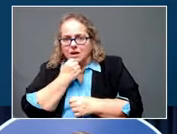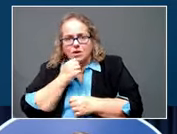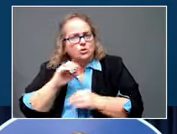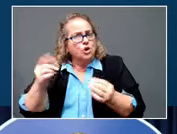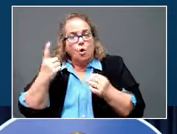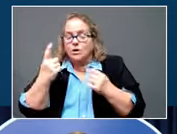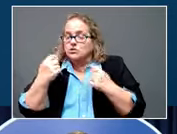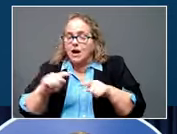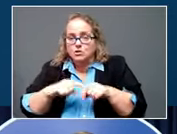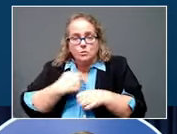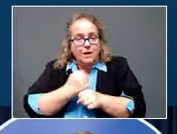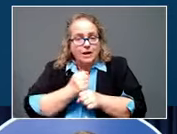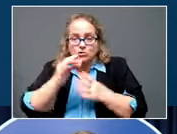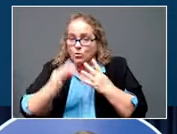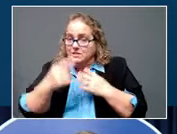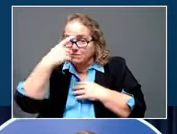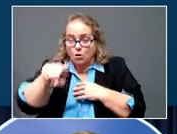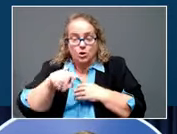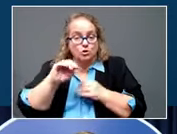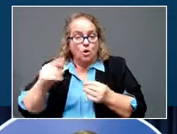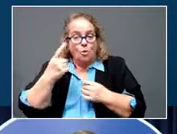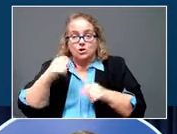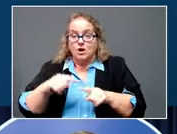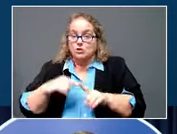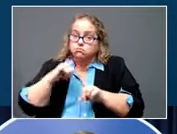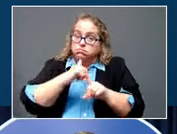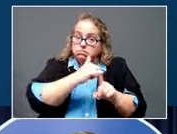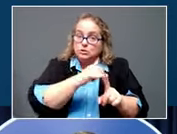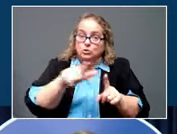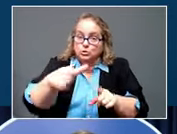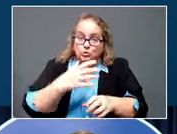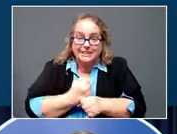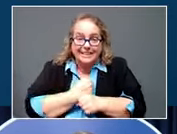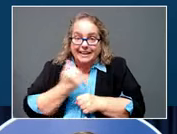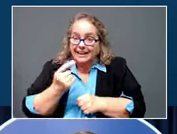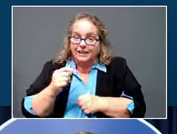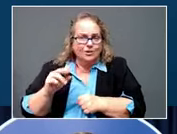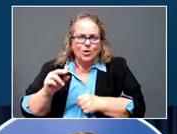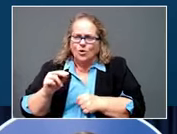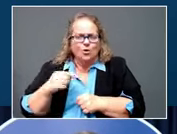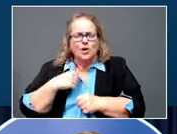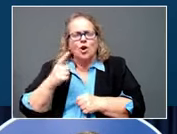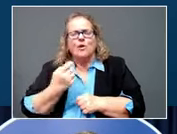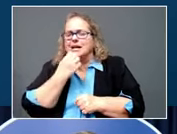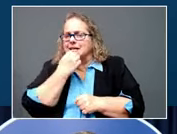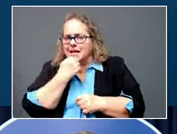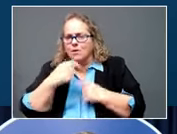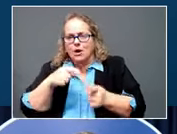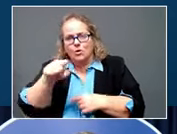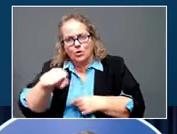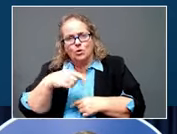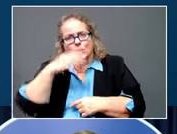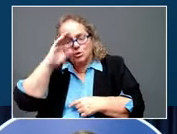Nobody's trying to bully you into getting things. We just care about you. We know they work. We've seen too many